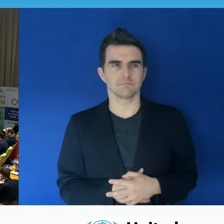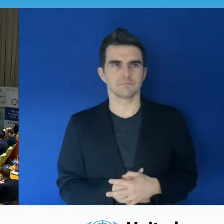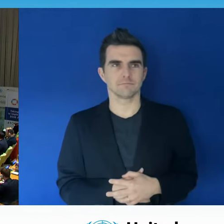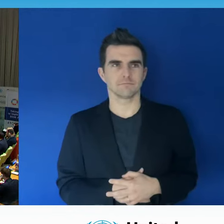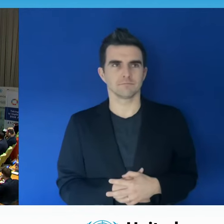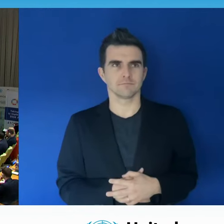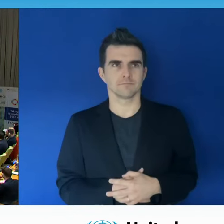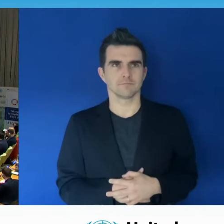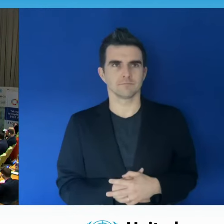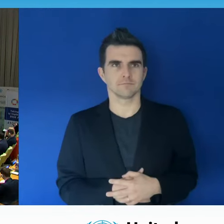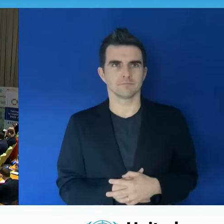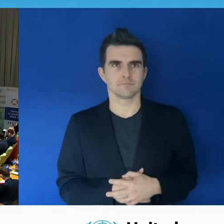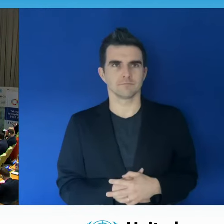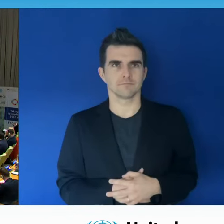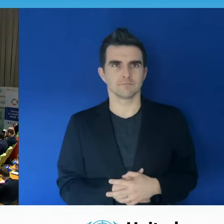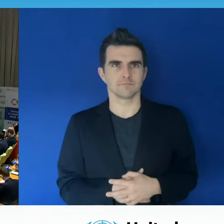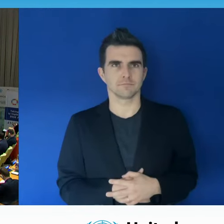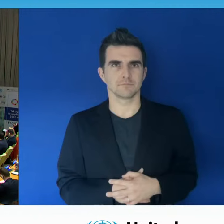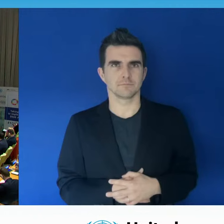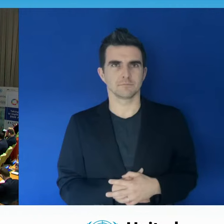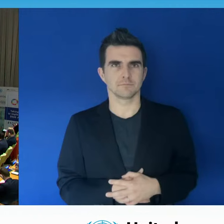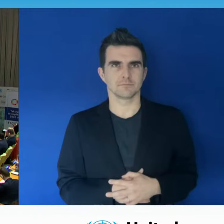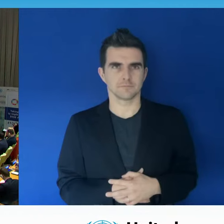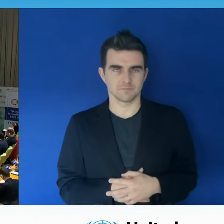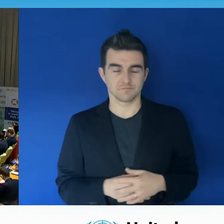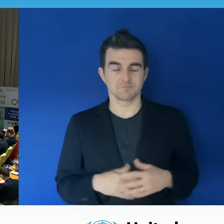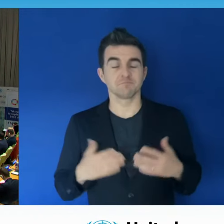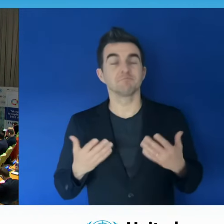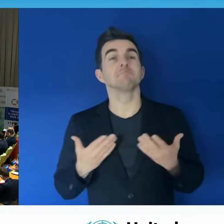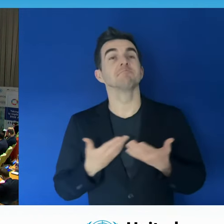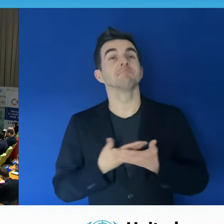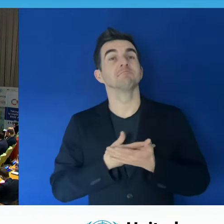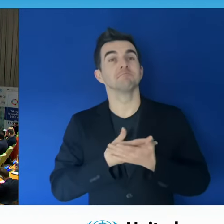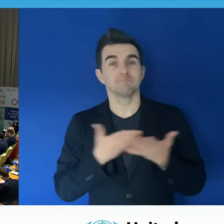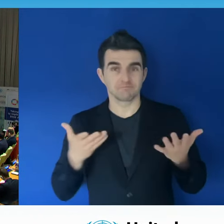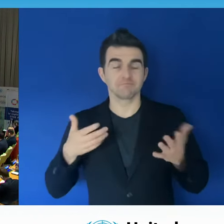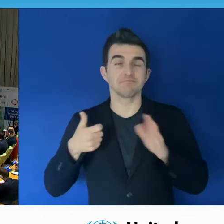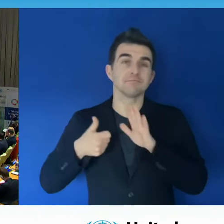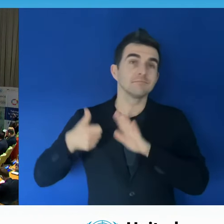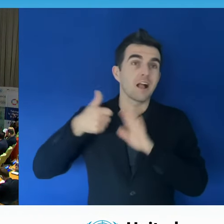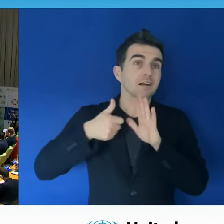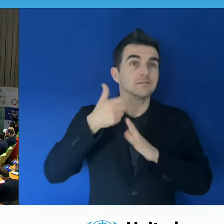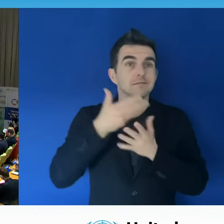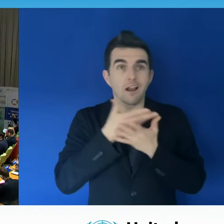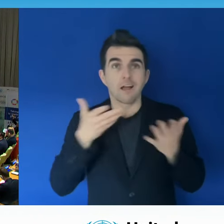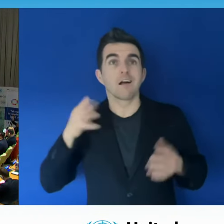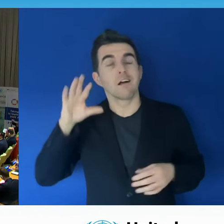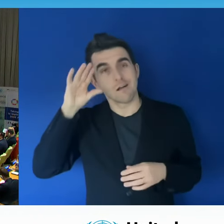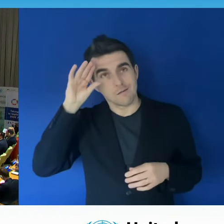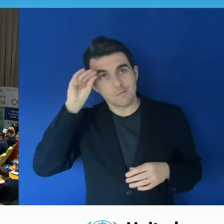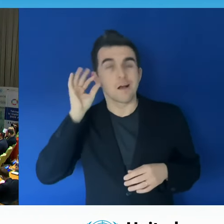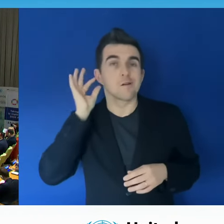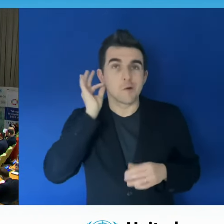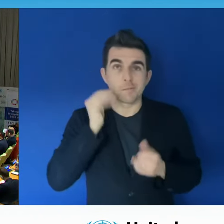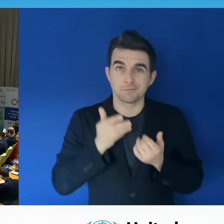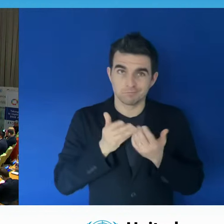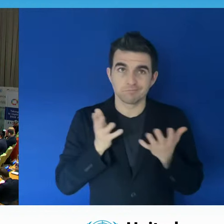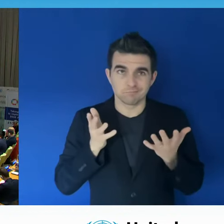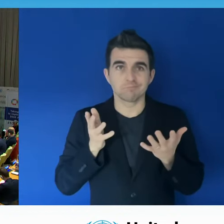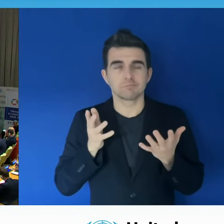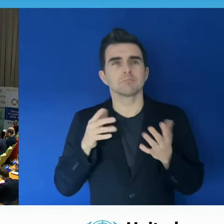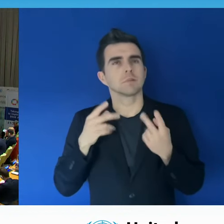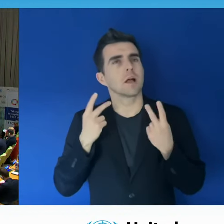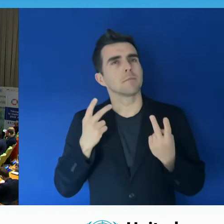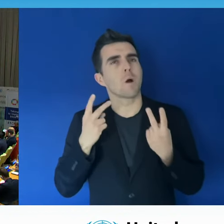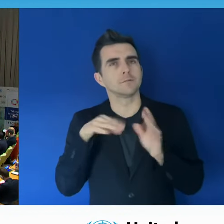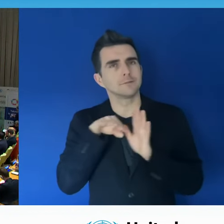Excellency, ladies and gentlemen, youth development is an important agenda of the Ministry of Education, Youth and Sport and the sovereign